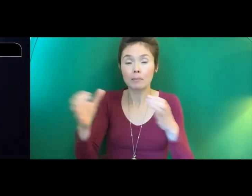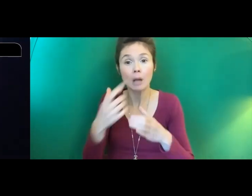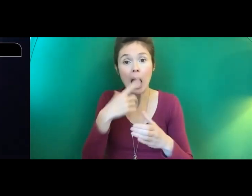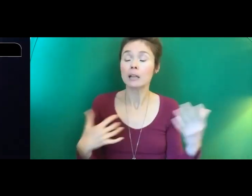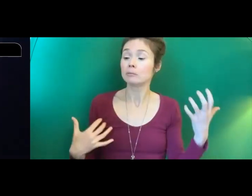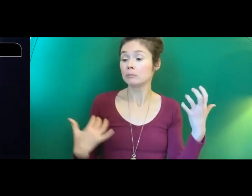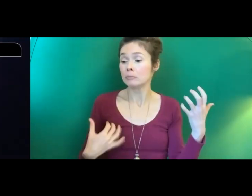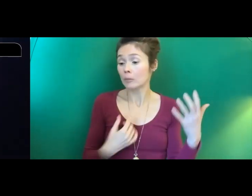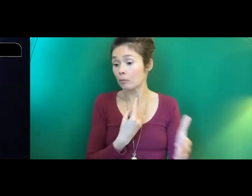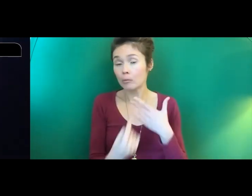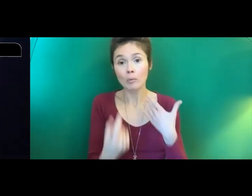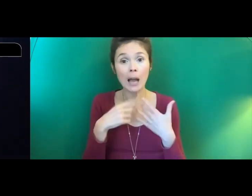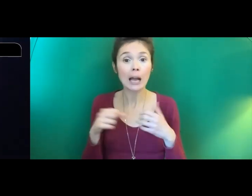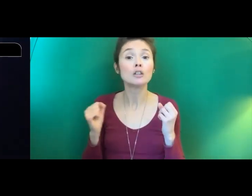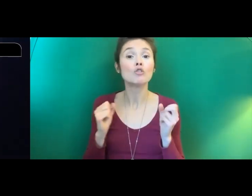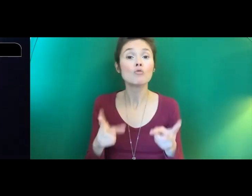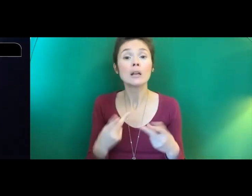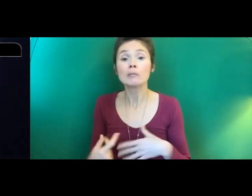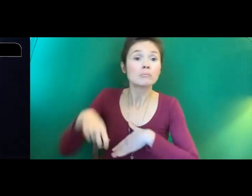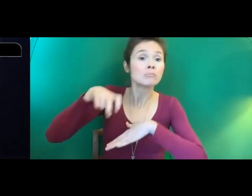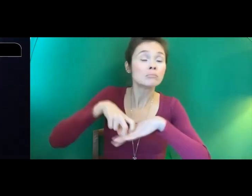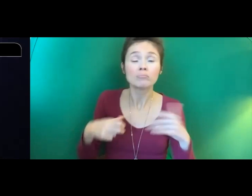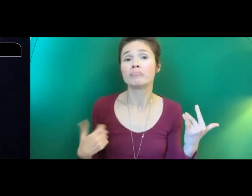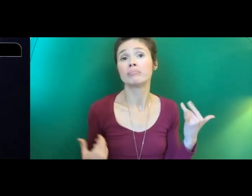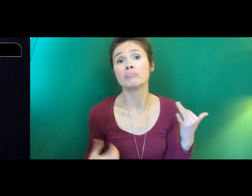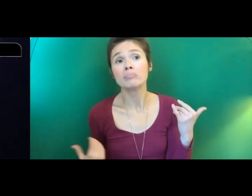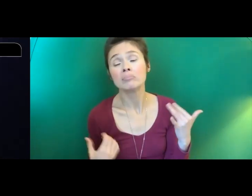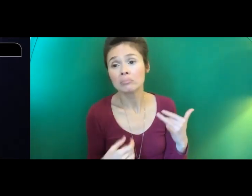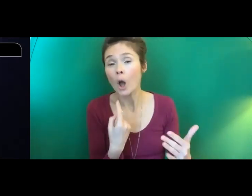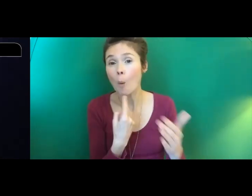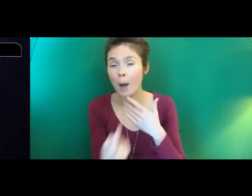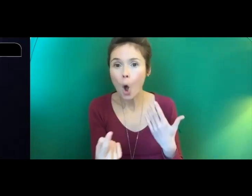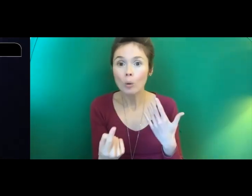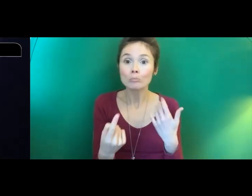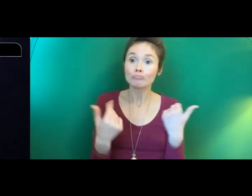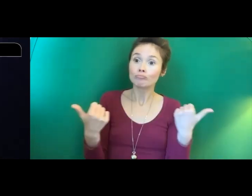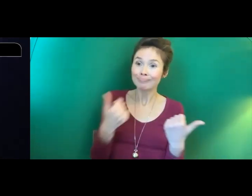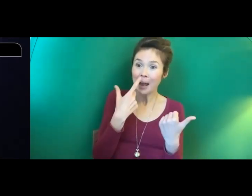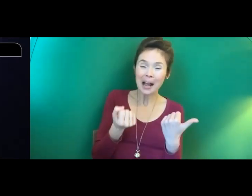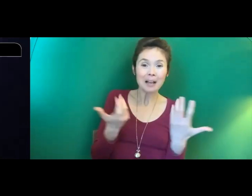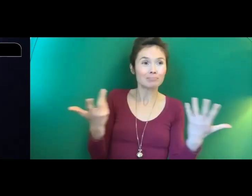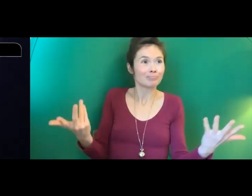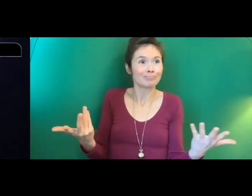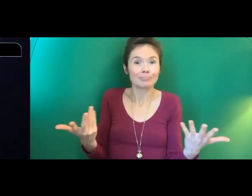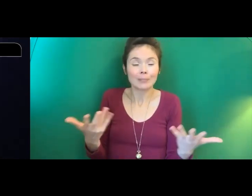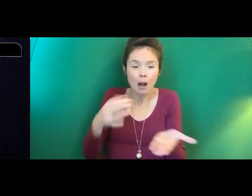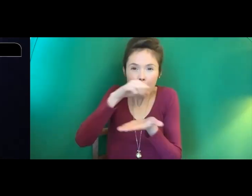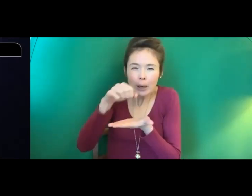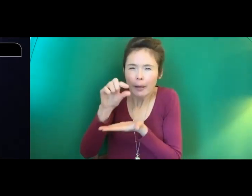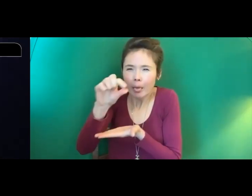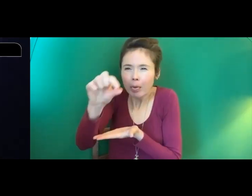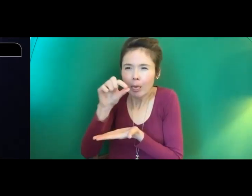I can play on a street and jam and do quite shoestring budget stuff. But